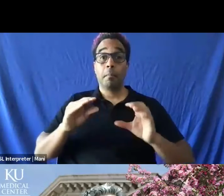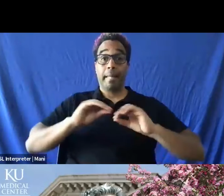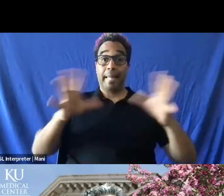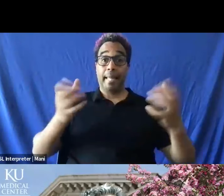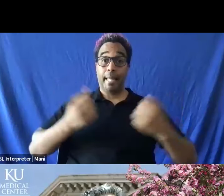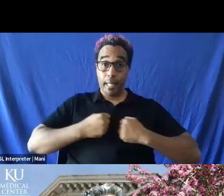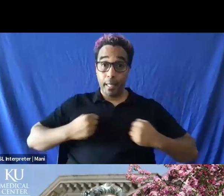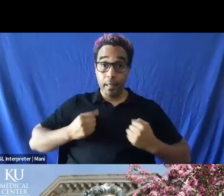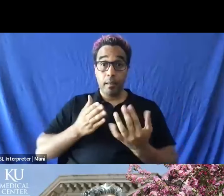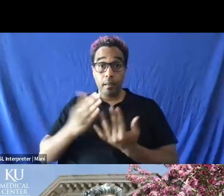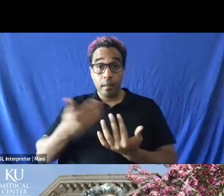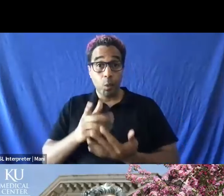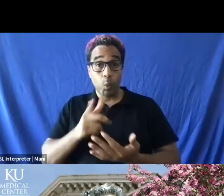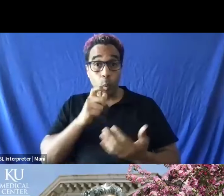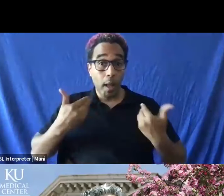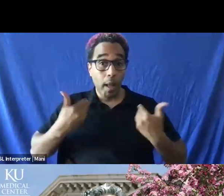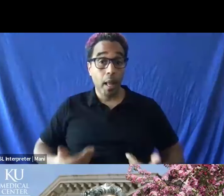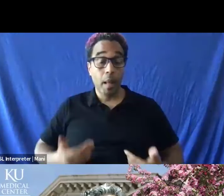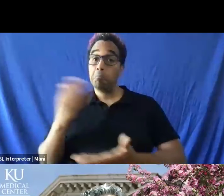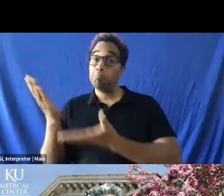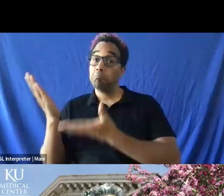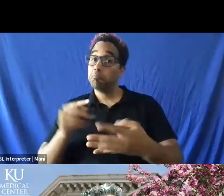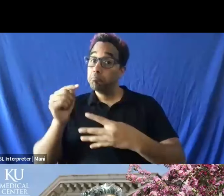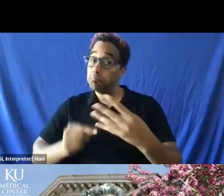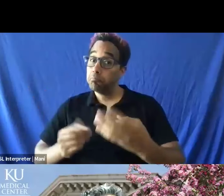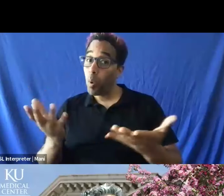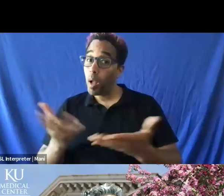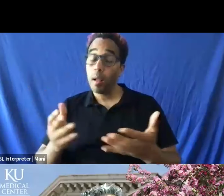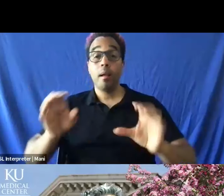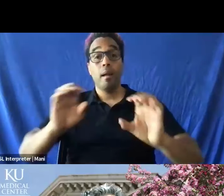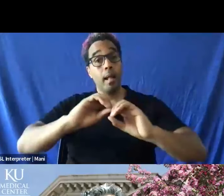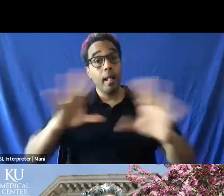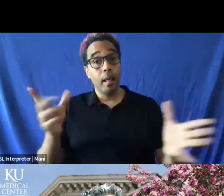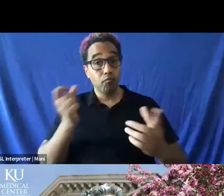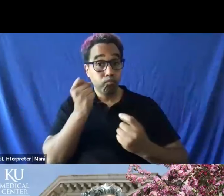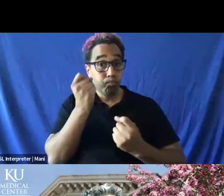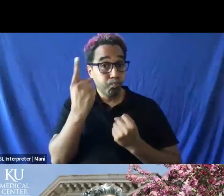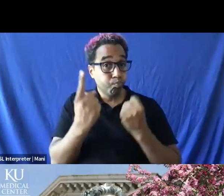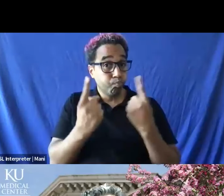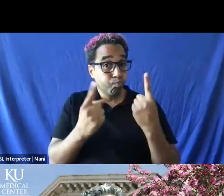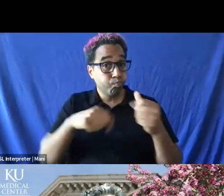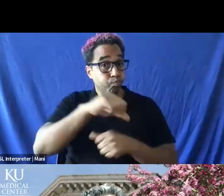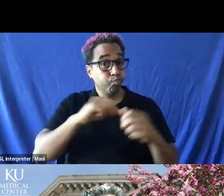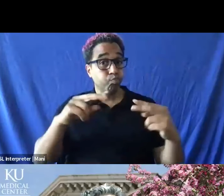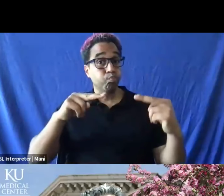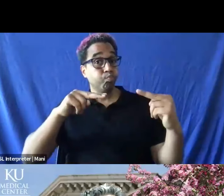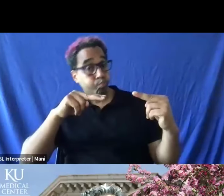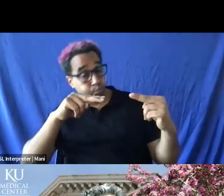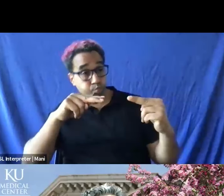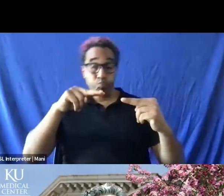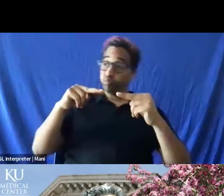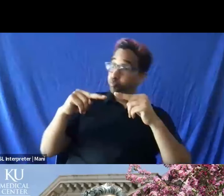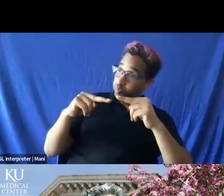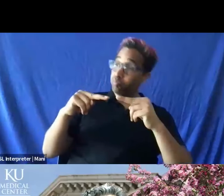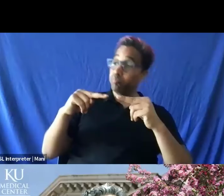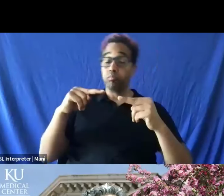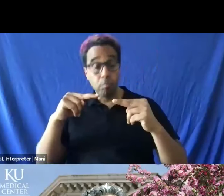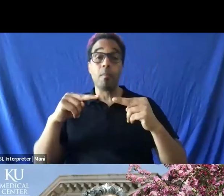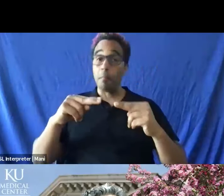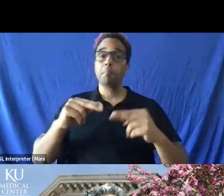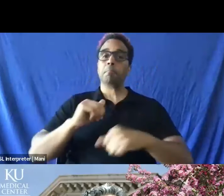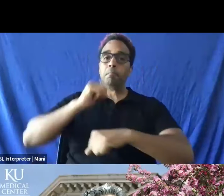are, what you bring to the table, having some clarity and understanding about who your partner is, and then creating some sort of boundaries